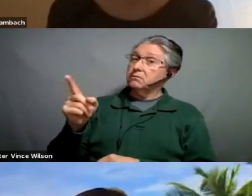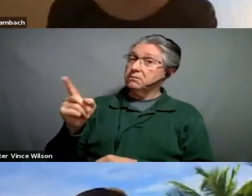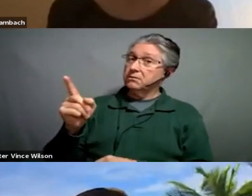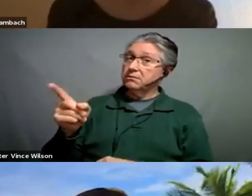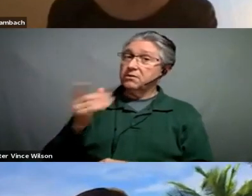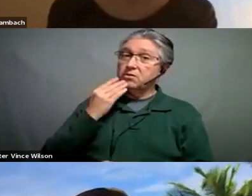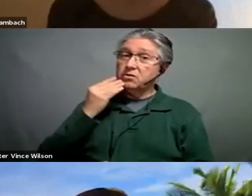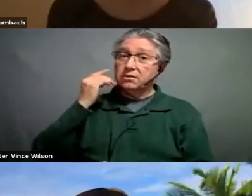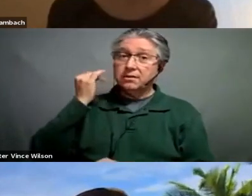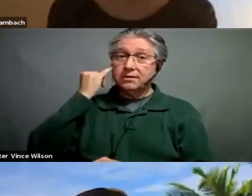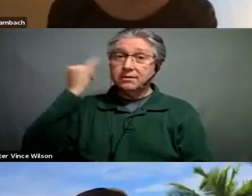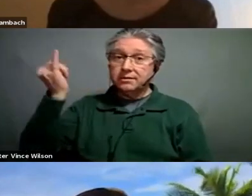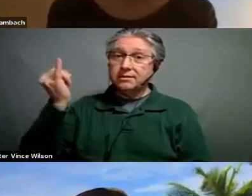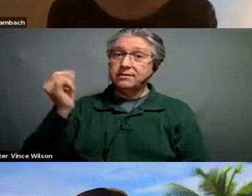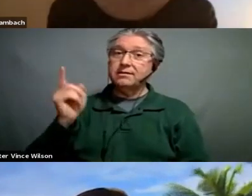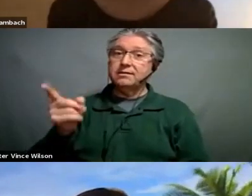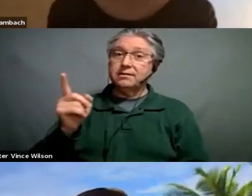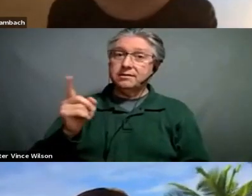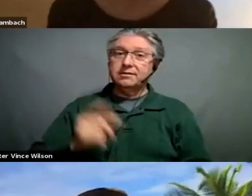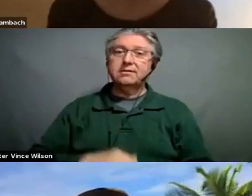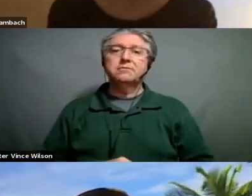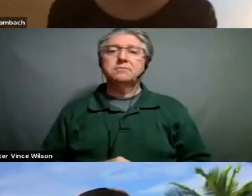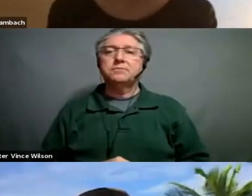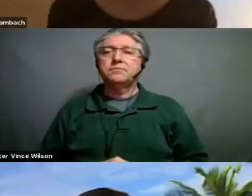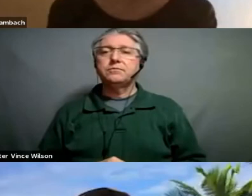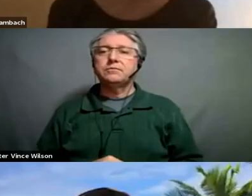Yeah, that's a good idea.